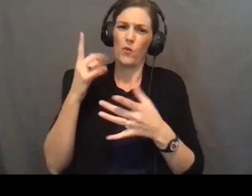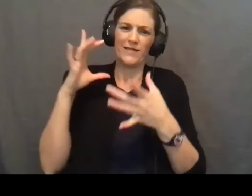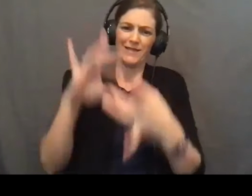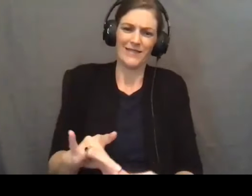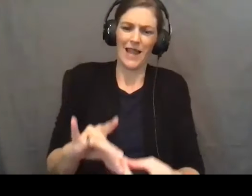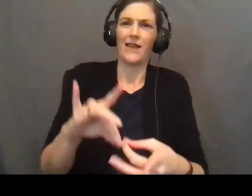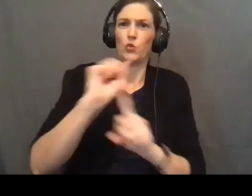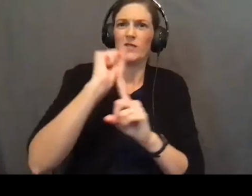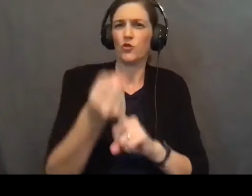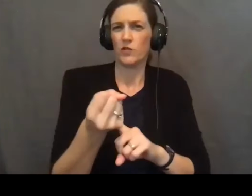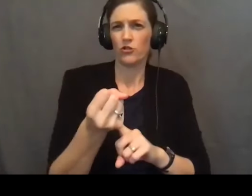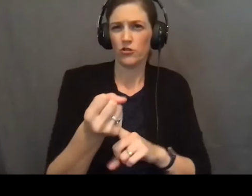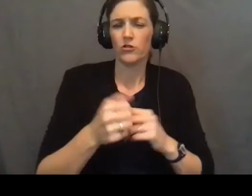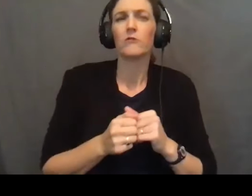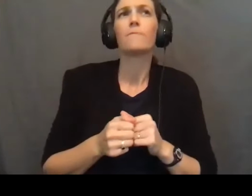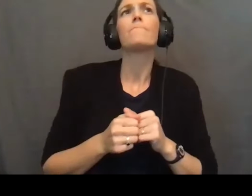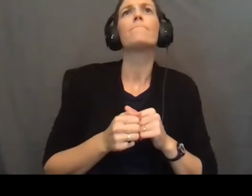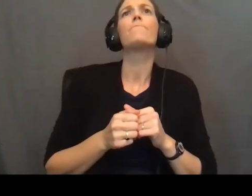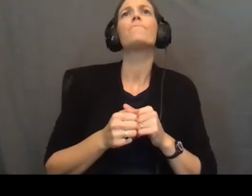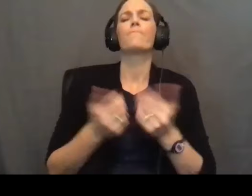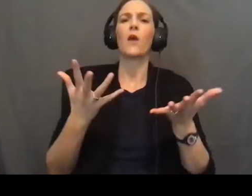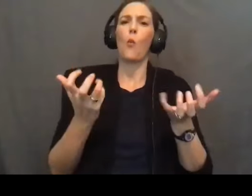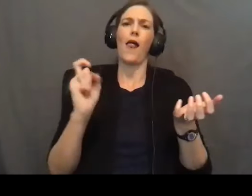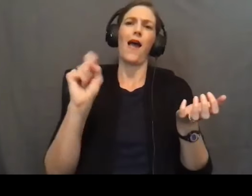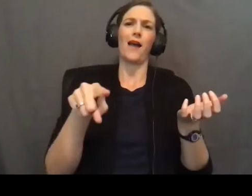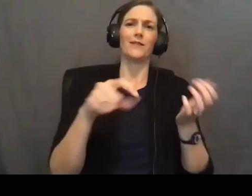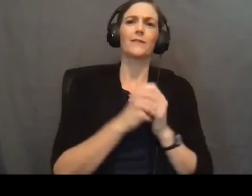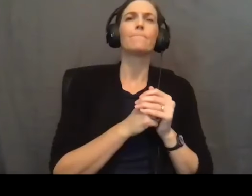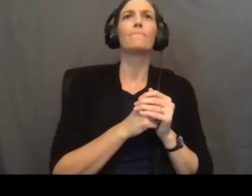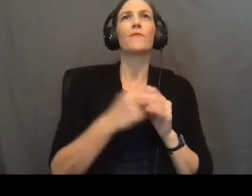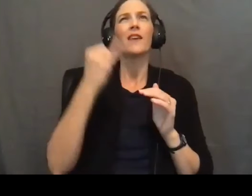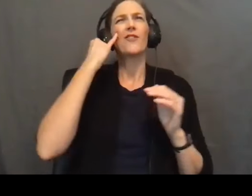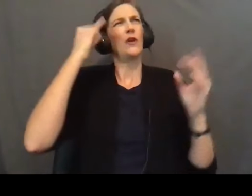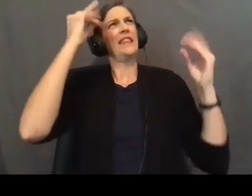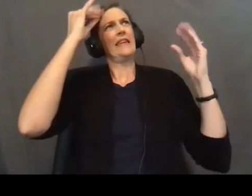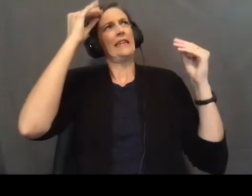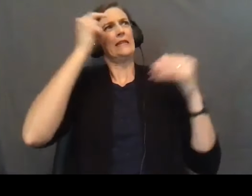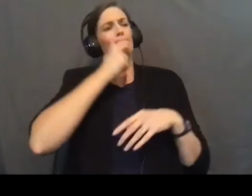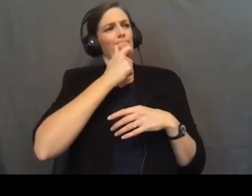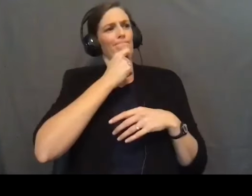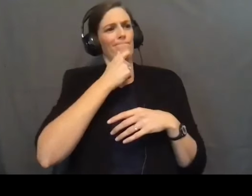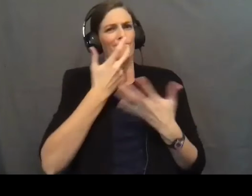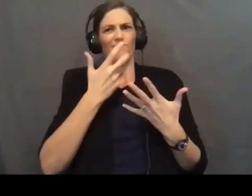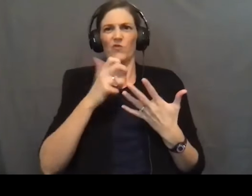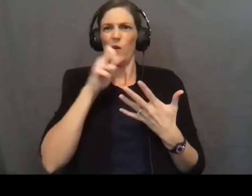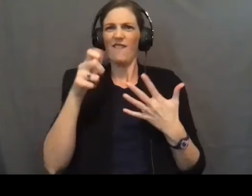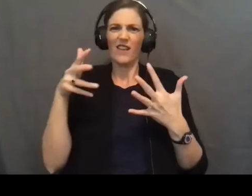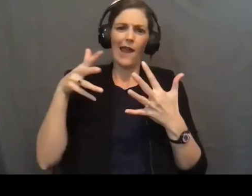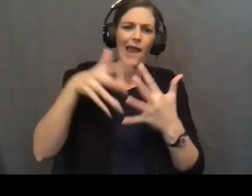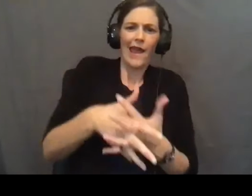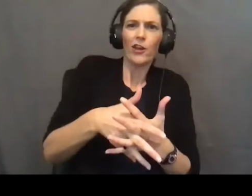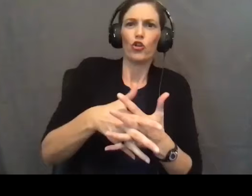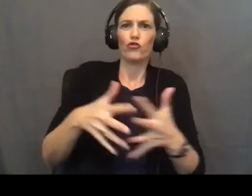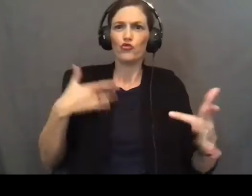circumstances. In fact, I want to ask you this. If you're thinking about this and you haven't anchored your joy or